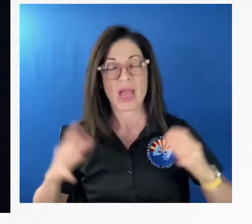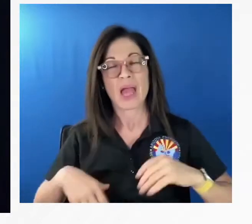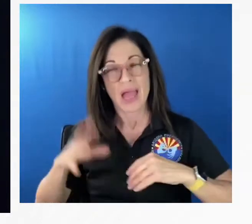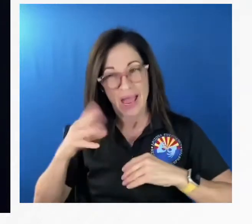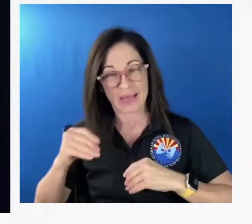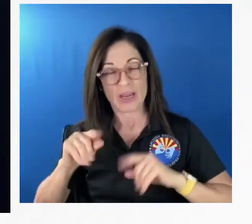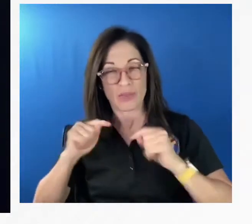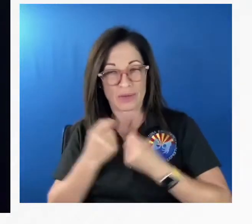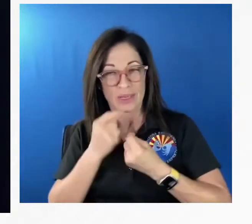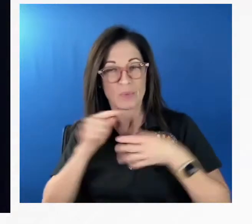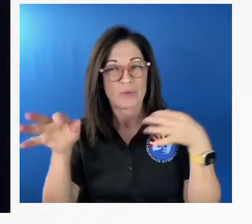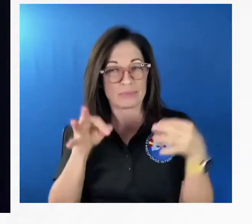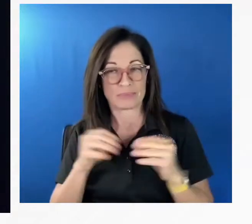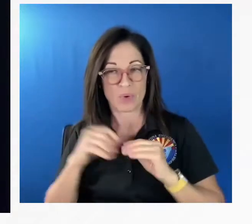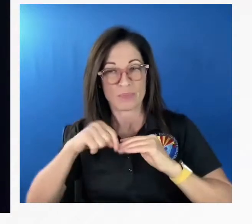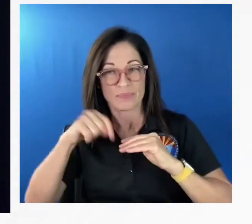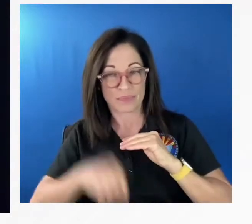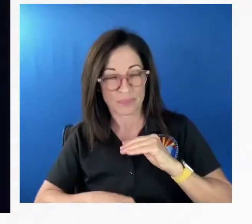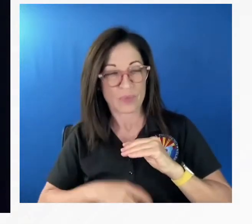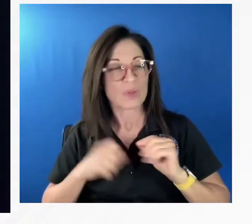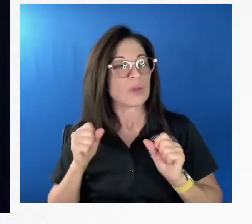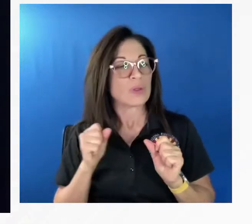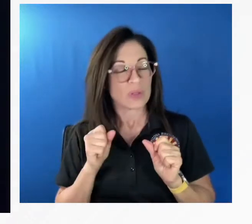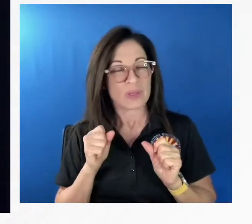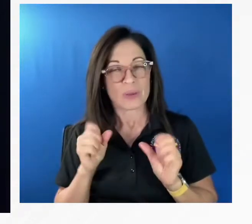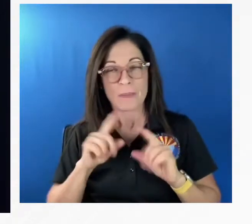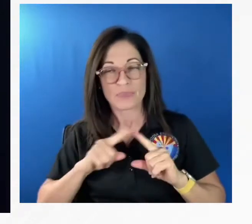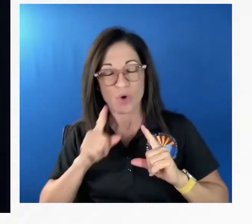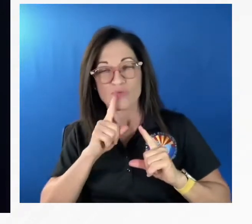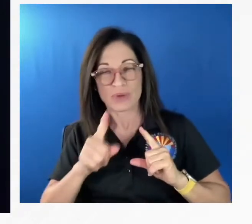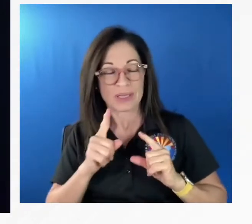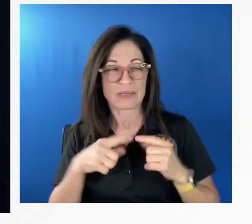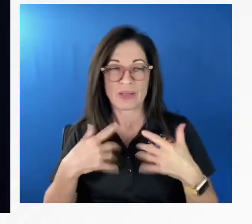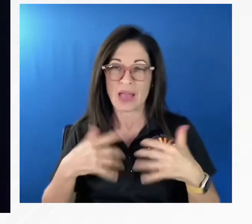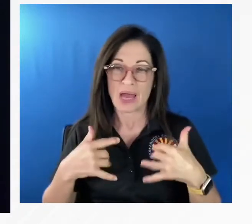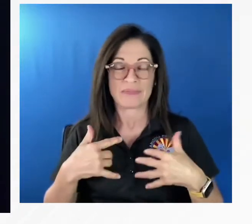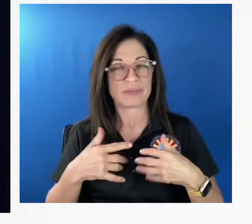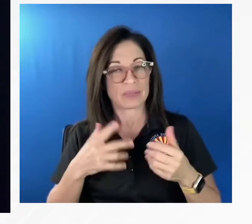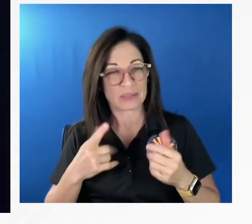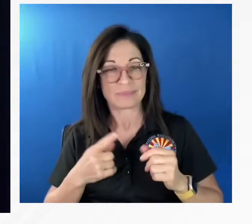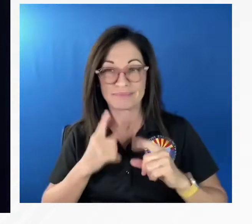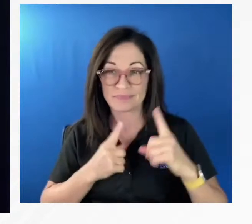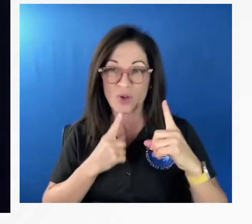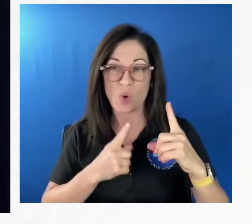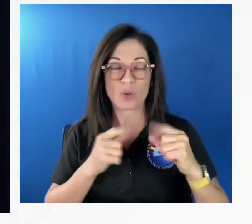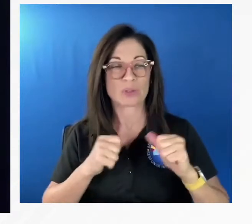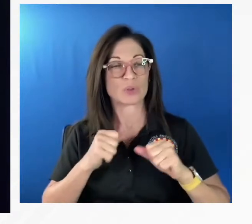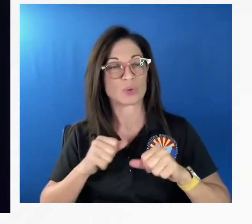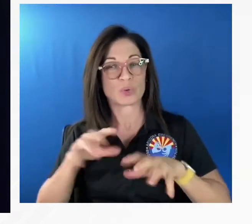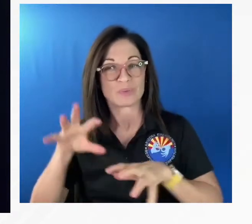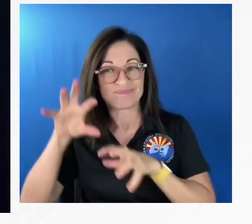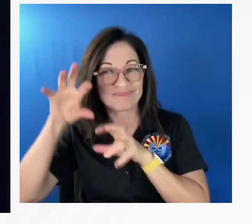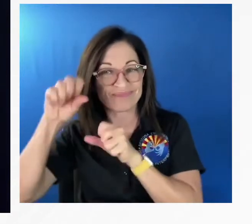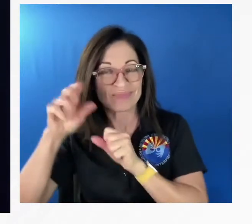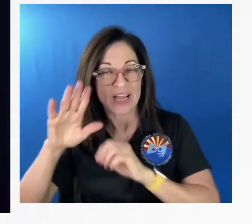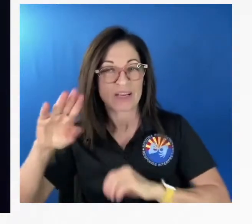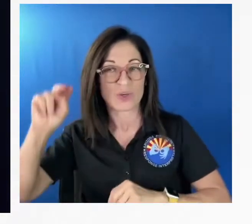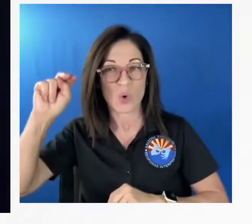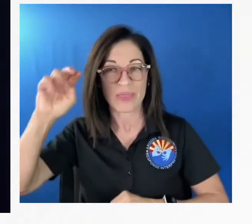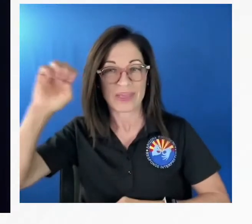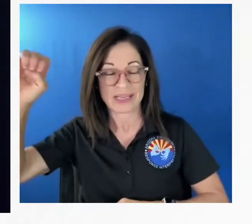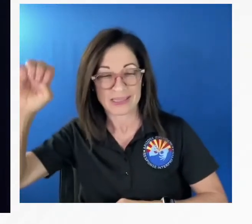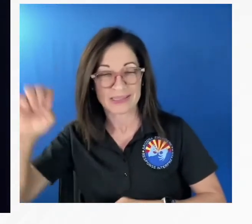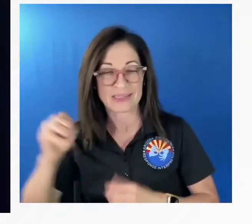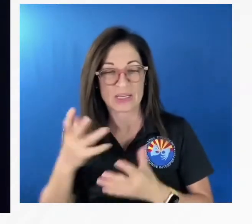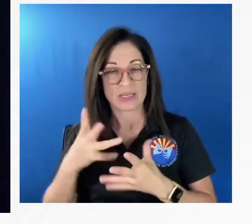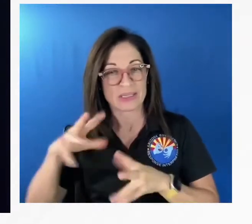value to really trying to catch this thing here. And there's been an enormous amount of air resources, ground